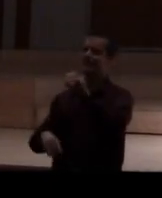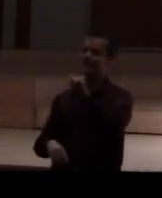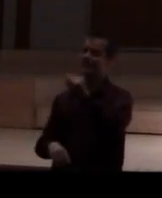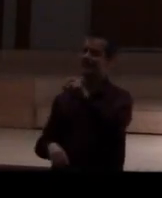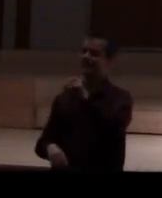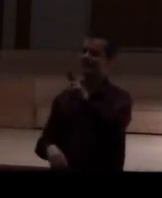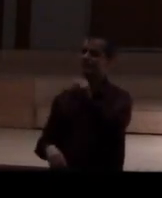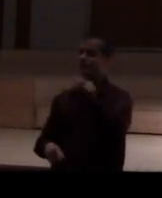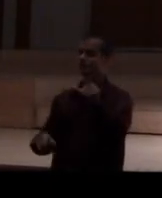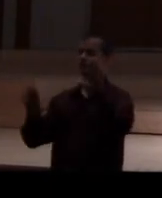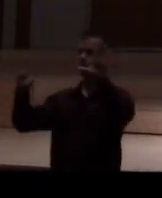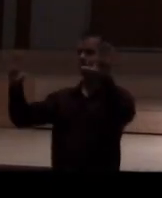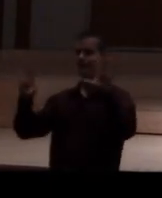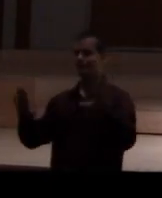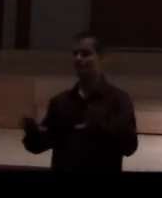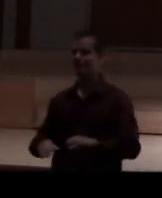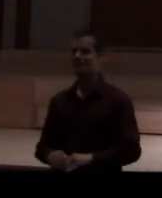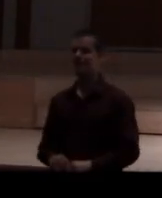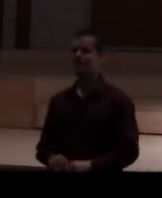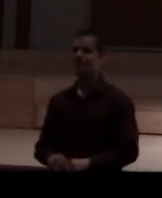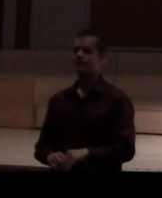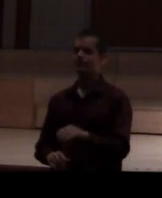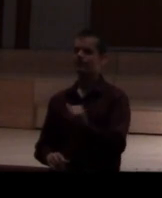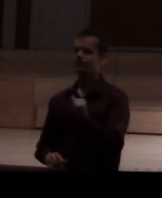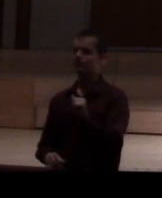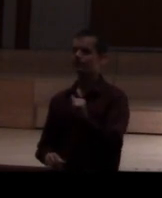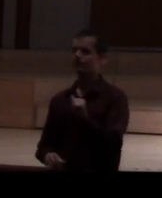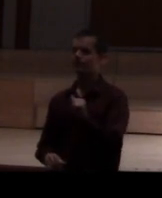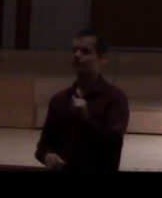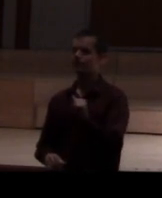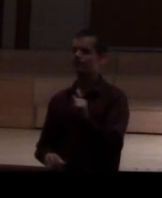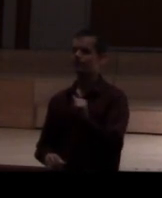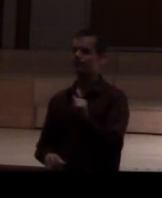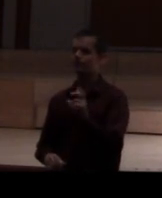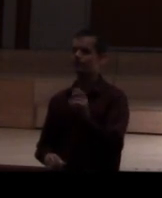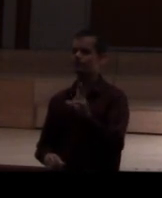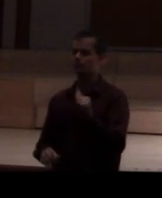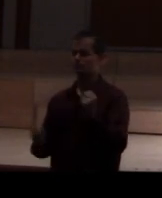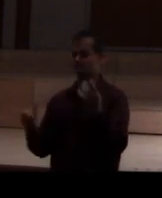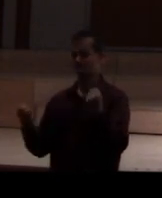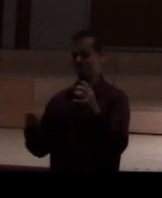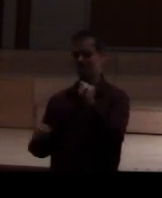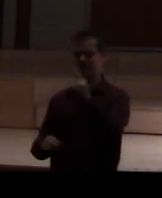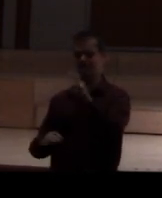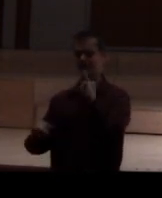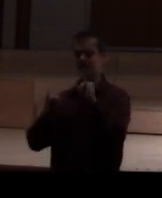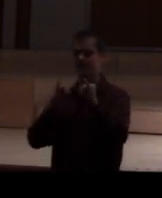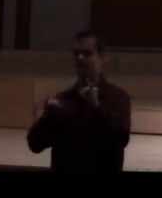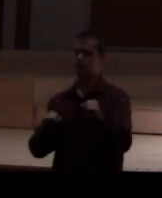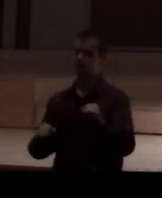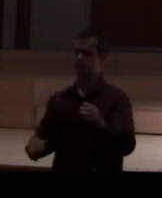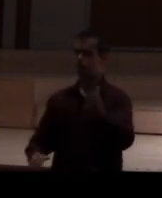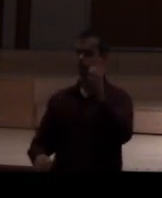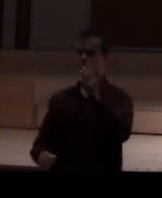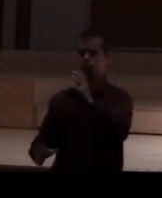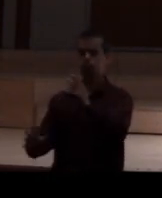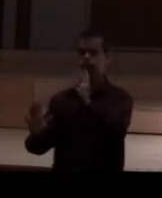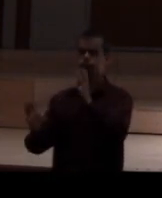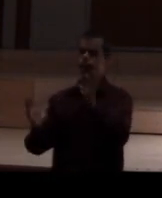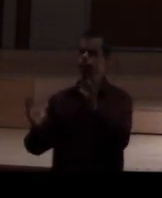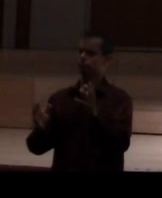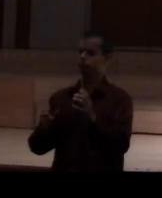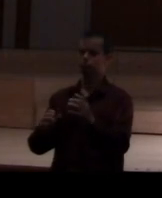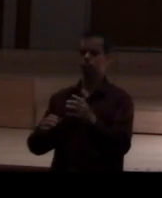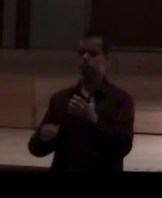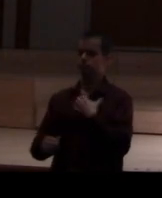She's wonderful. You know, Dora's been on many, many TV interviews, and she speaks very passionately about what she believes